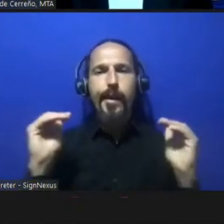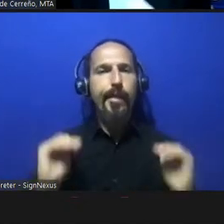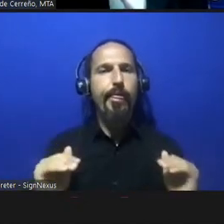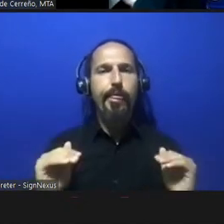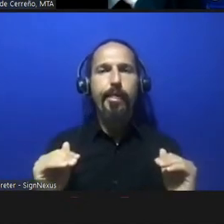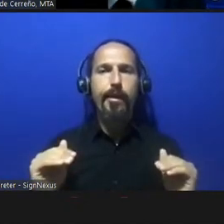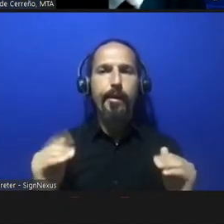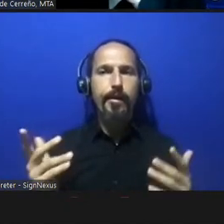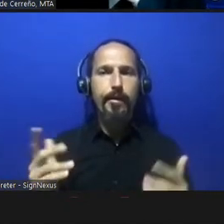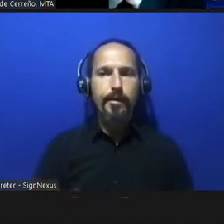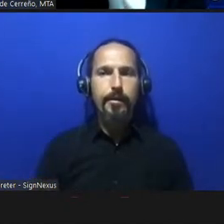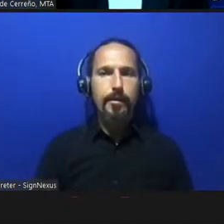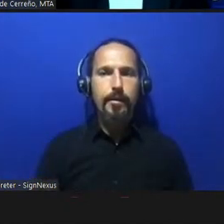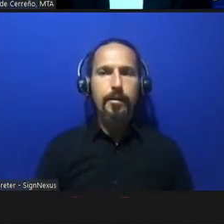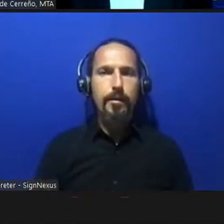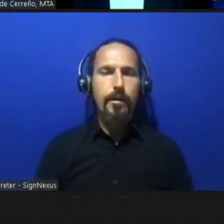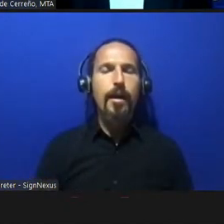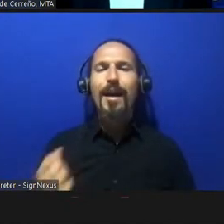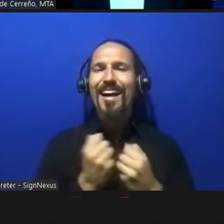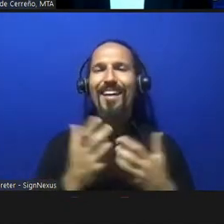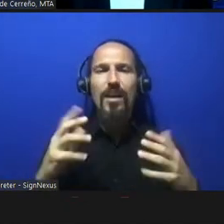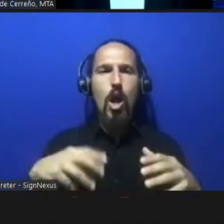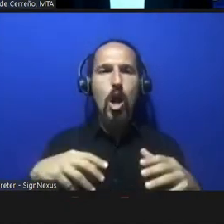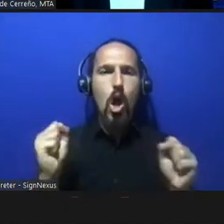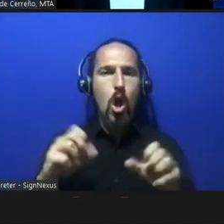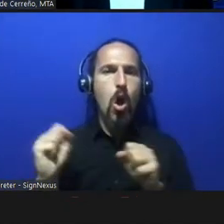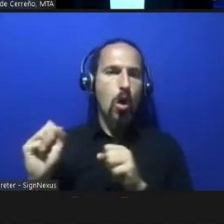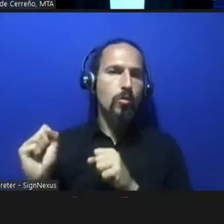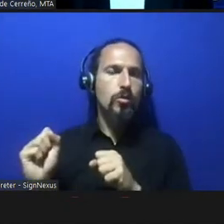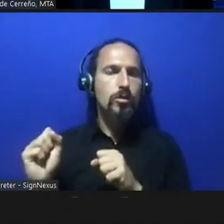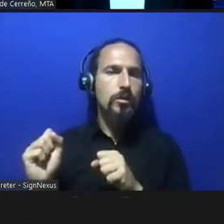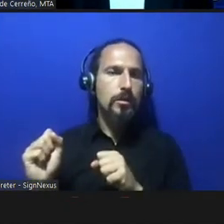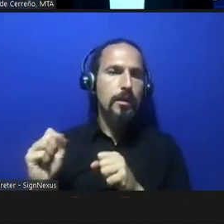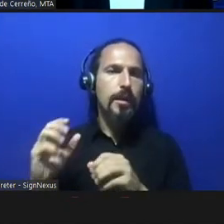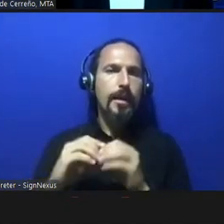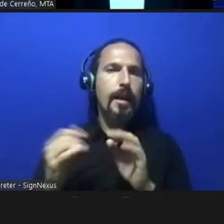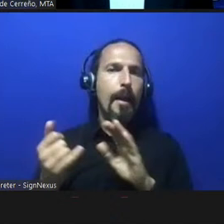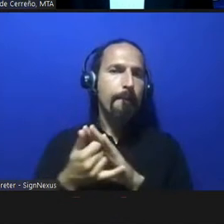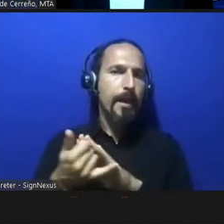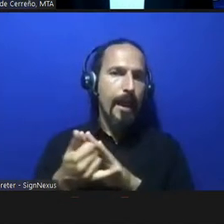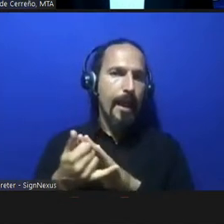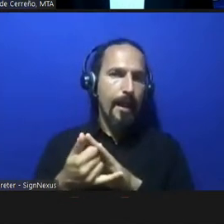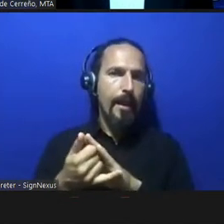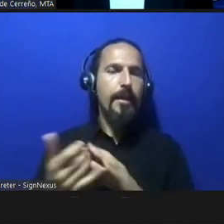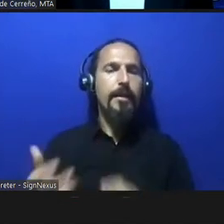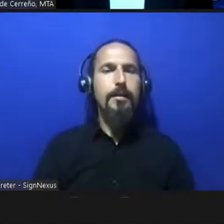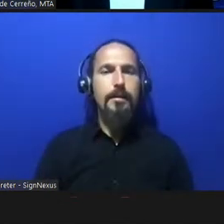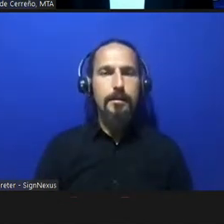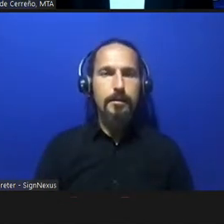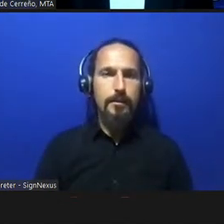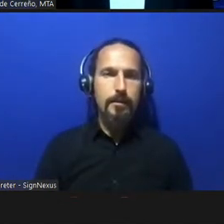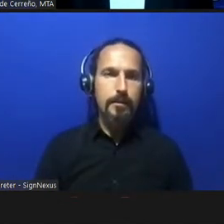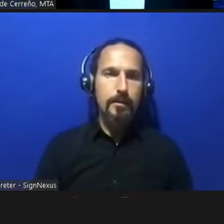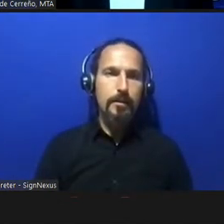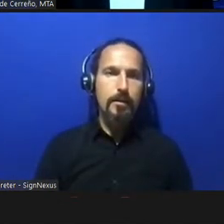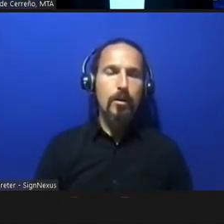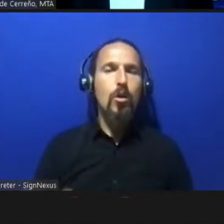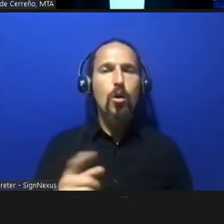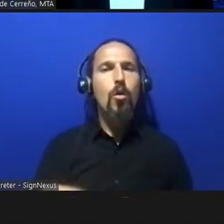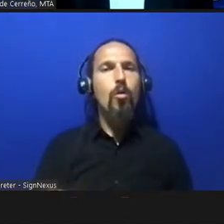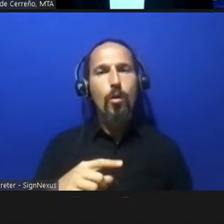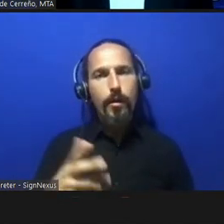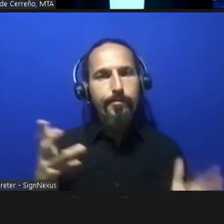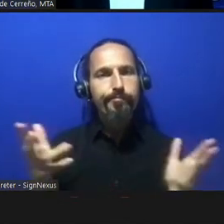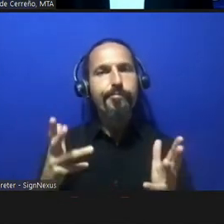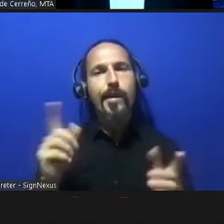is is hosted in this uh in manhattan and we're prompted to go there for